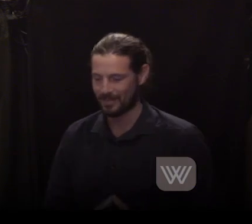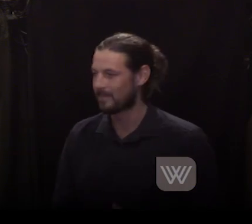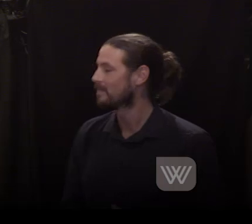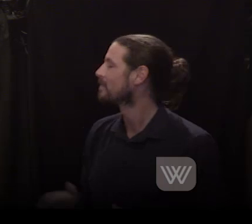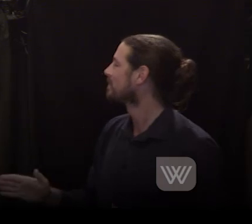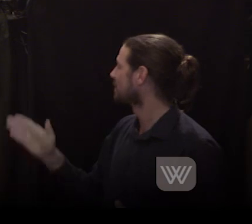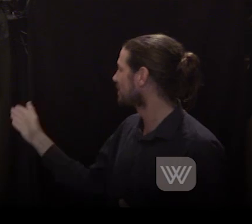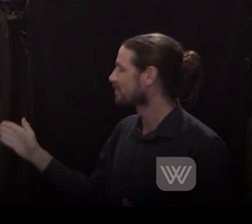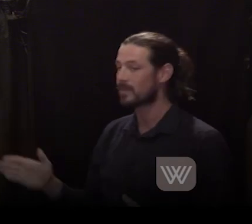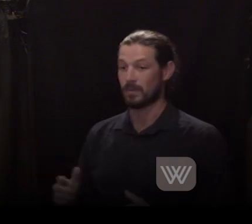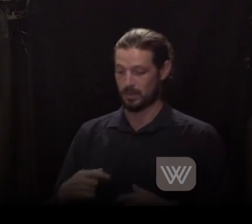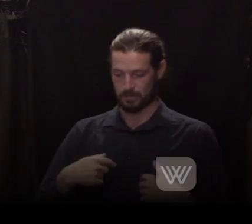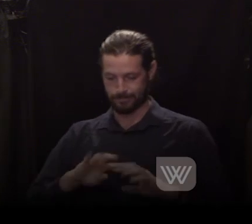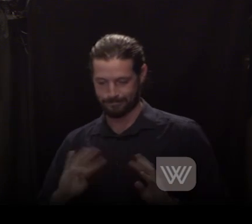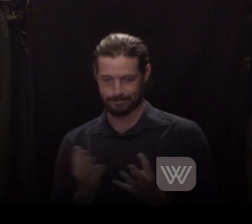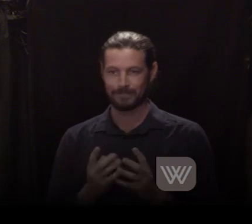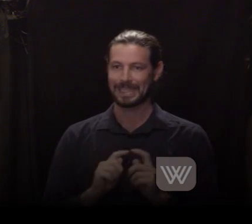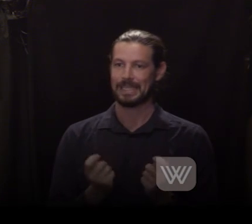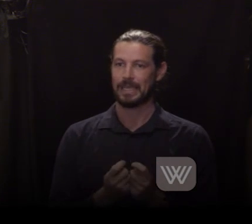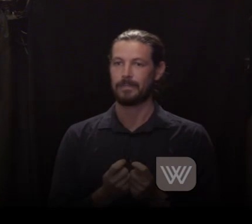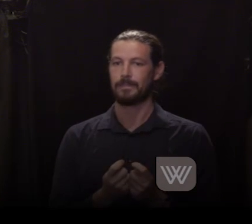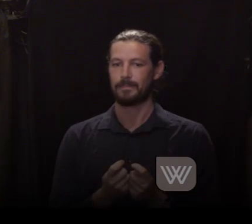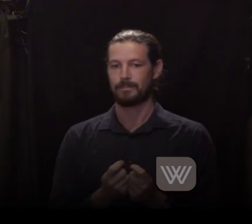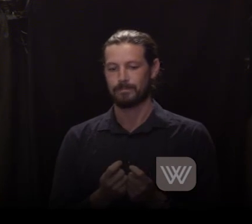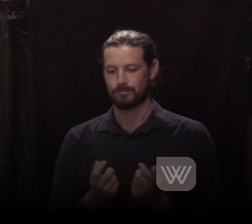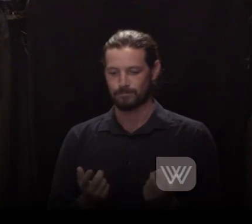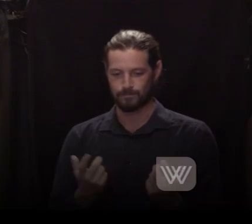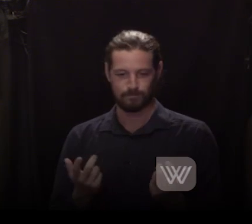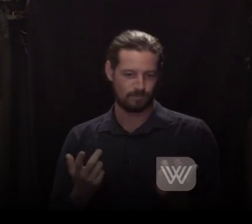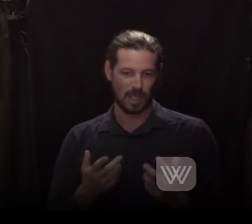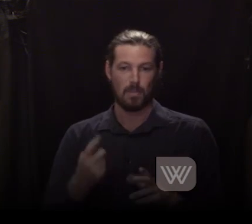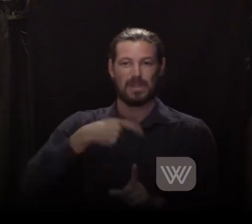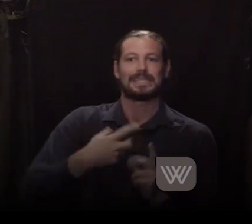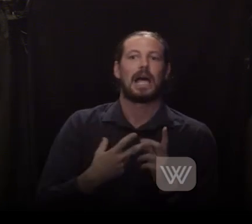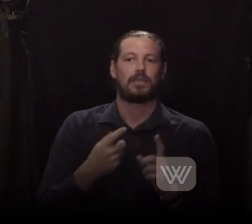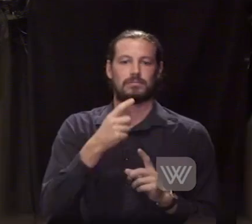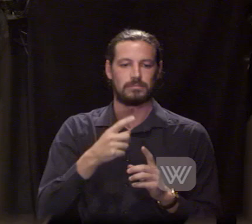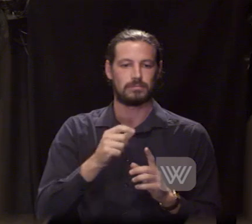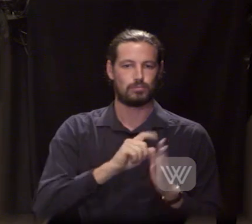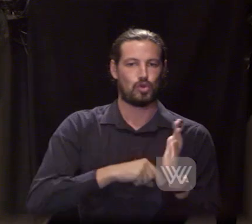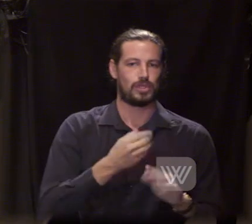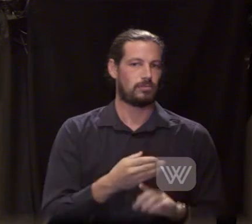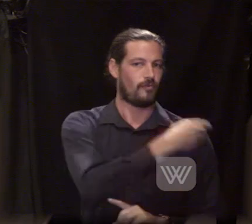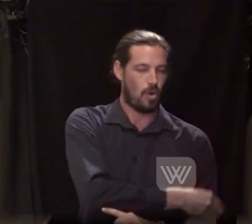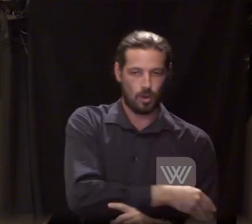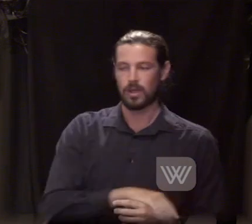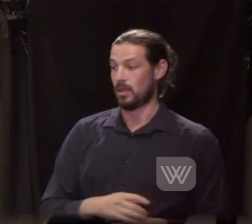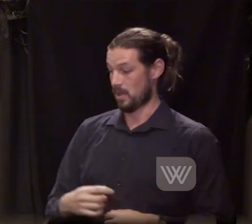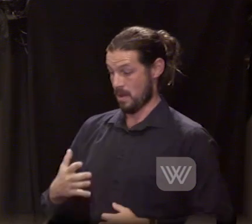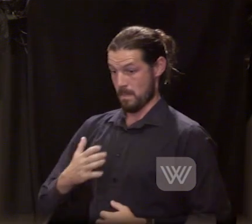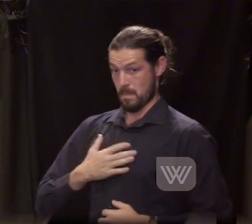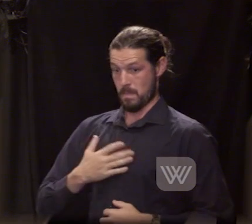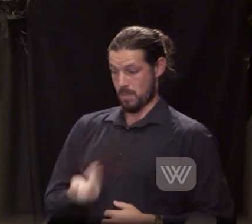think all of the crew members, especially for my crew, but all the crews before us, I was the 4th mission, so there were 3 missions